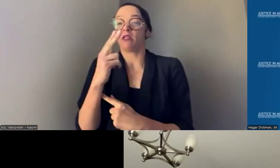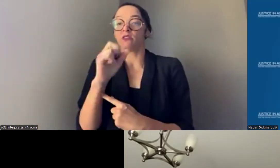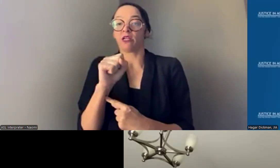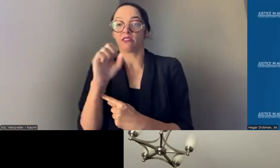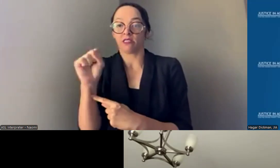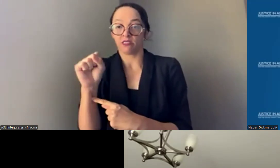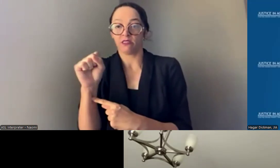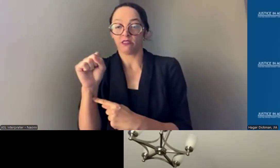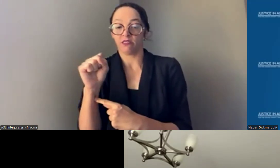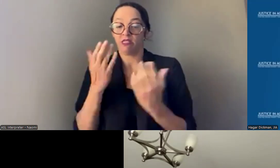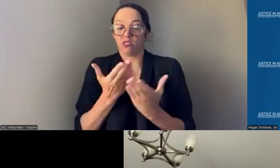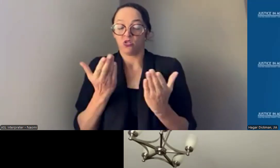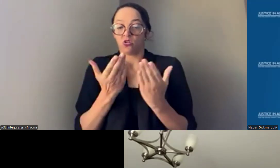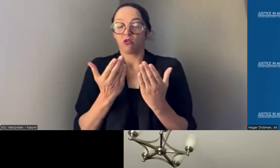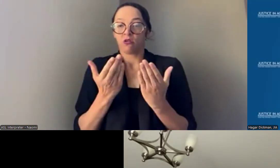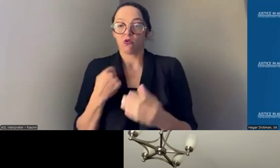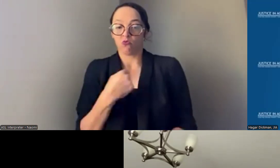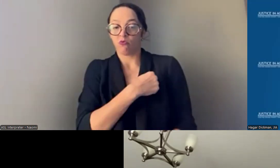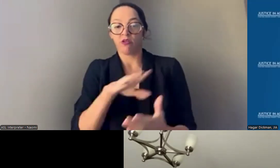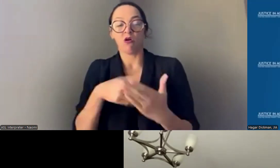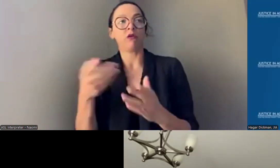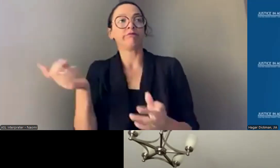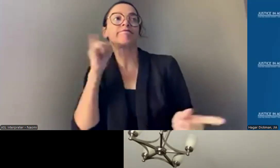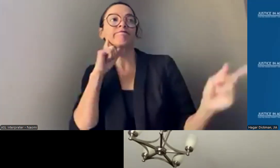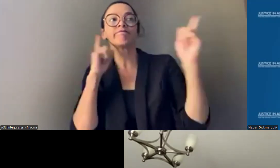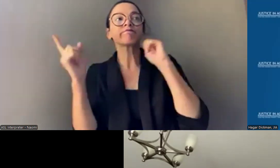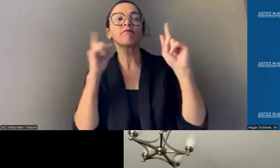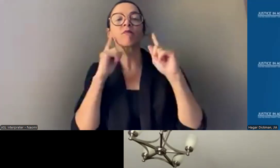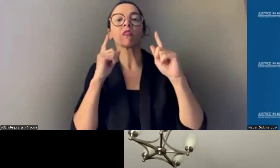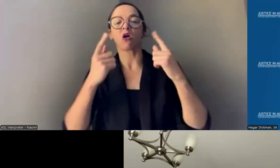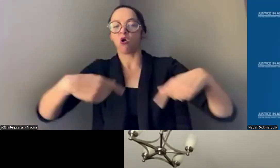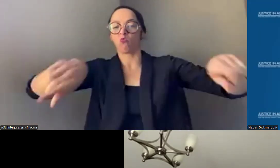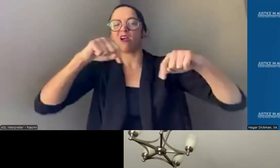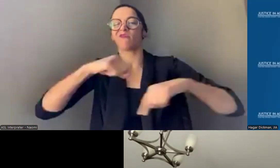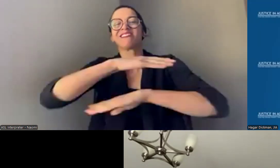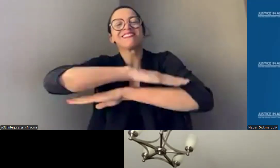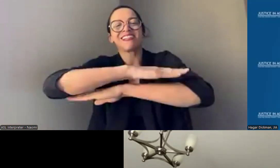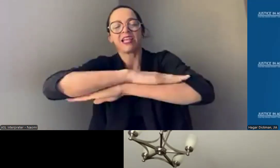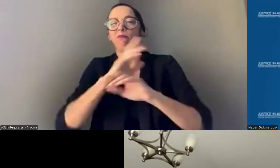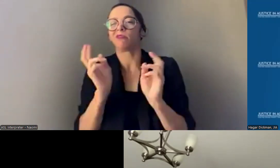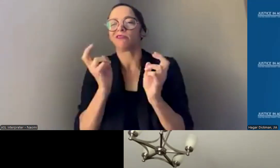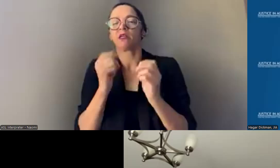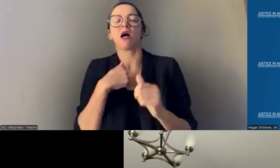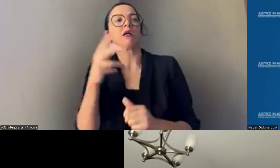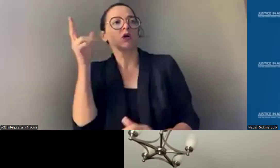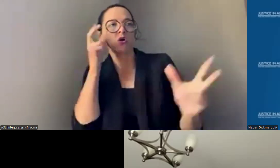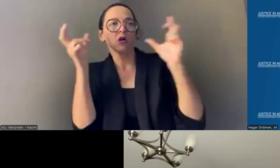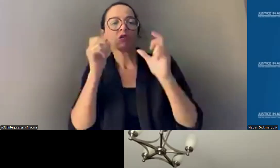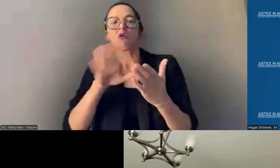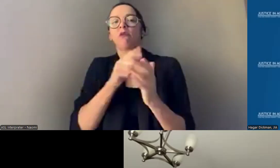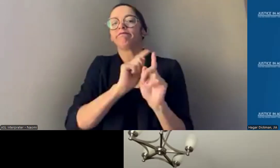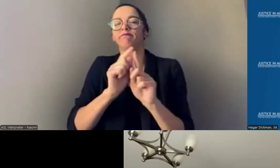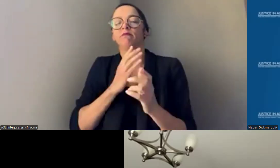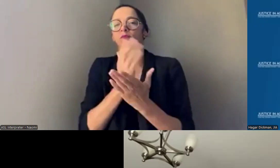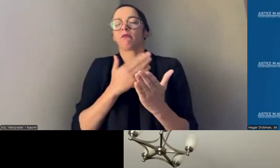we've been hearing, and we all hear it around this table, and I hear it, you know, in all parts of my life. People